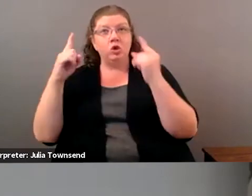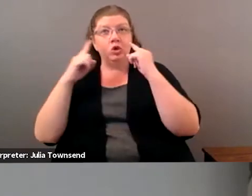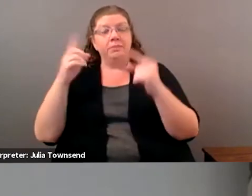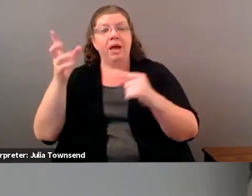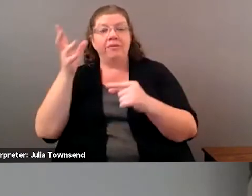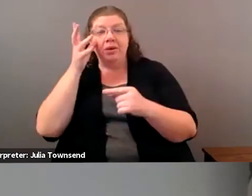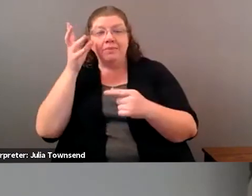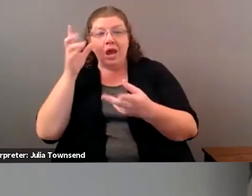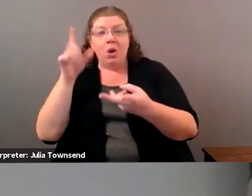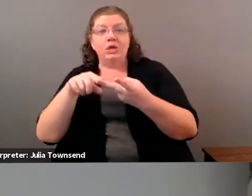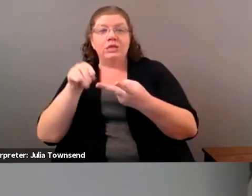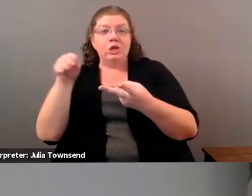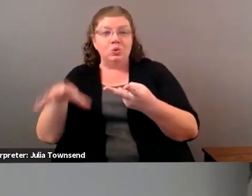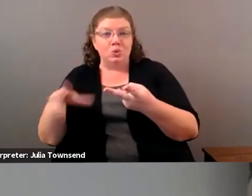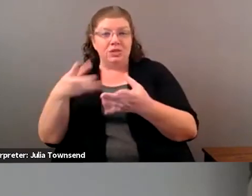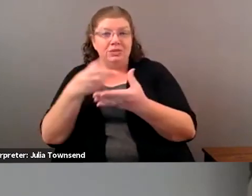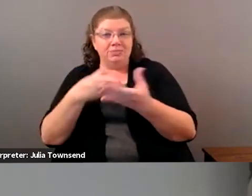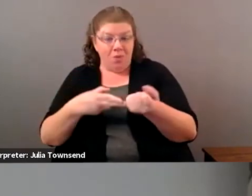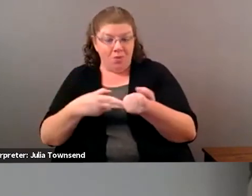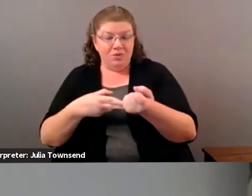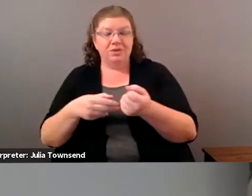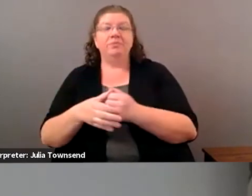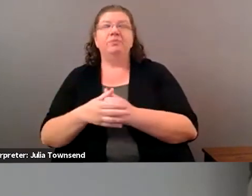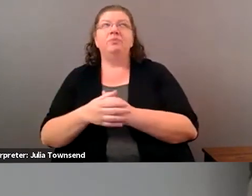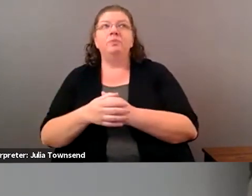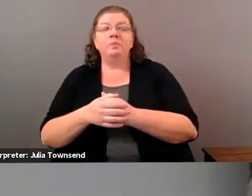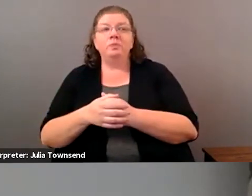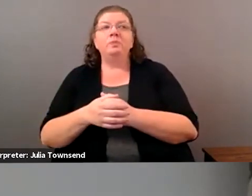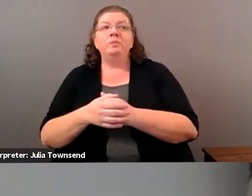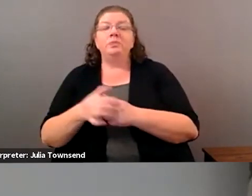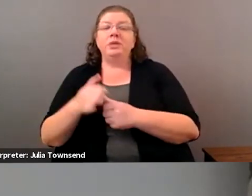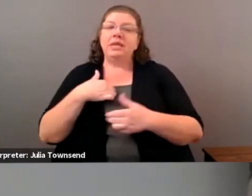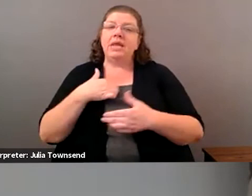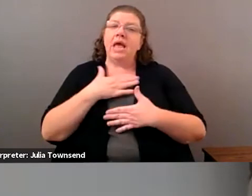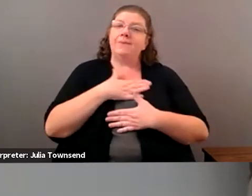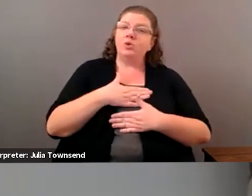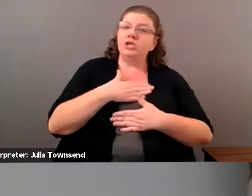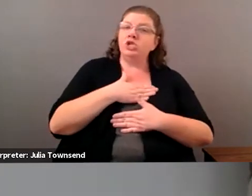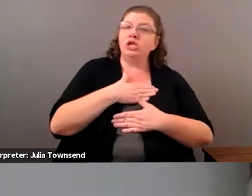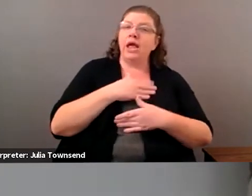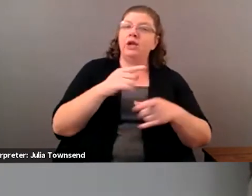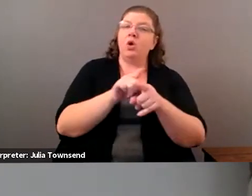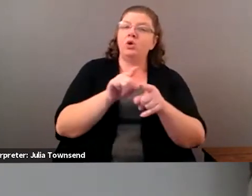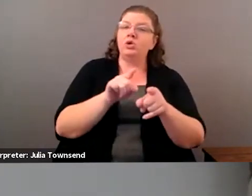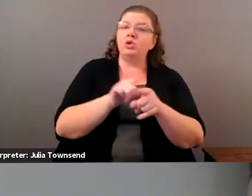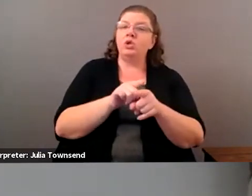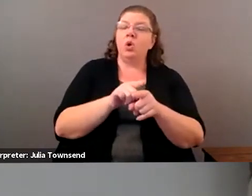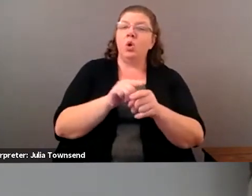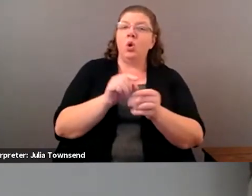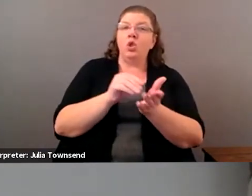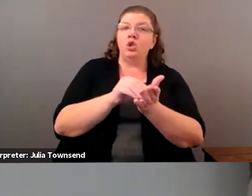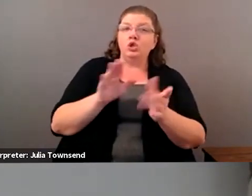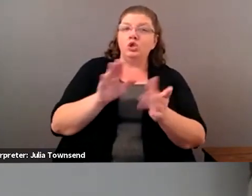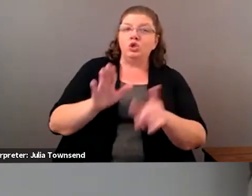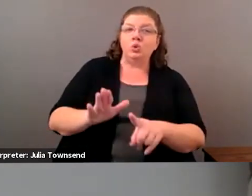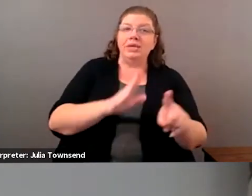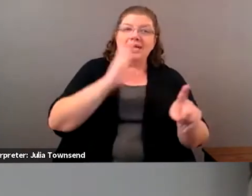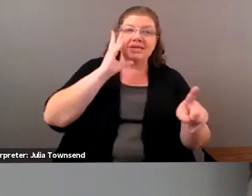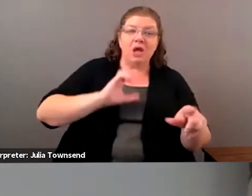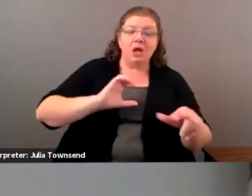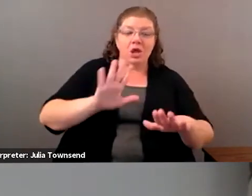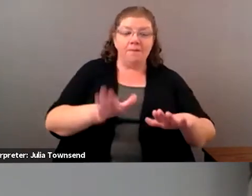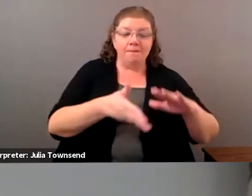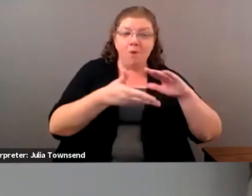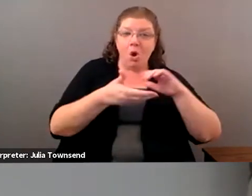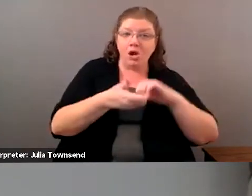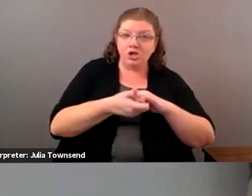and students themselves. And I appreciate, also the student experience, the partnerships with all